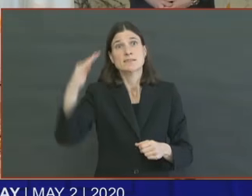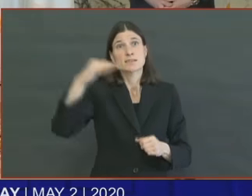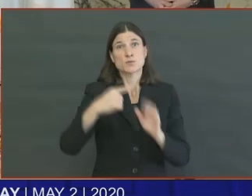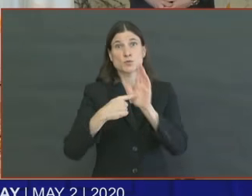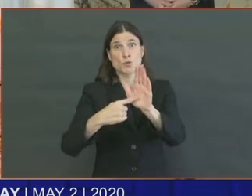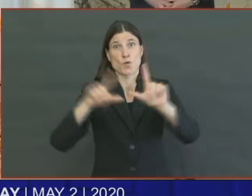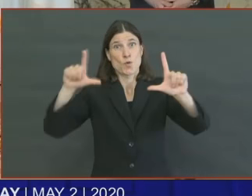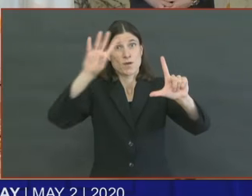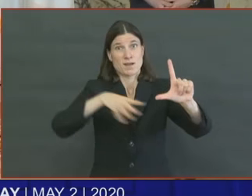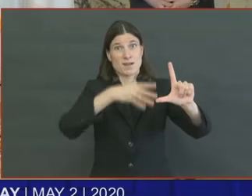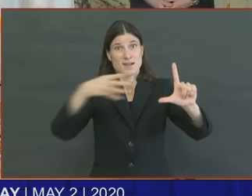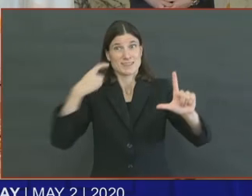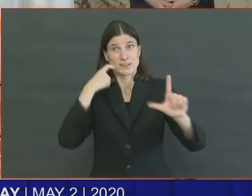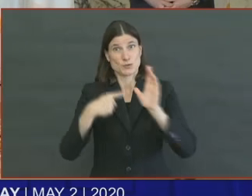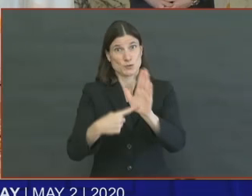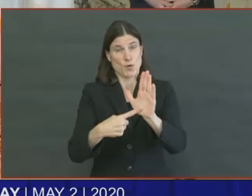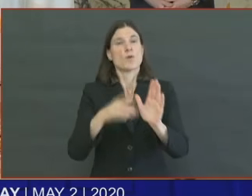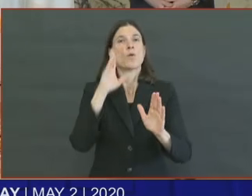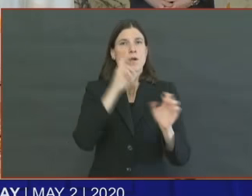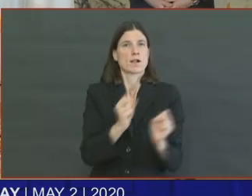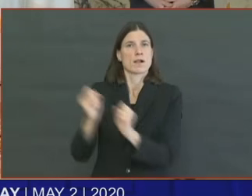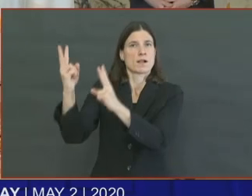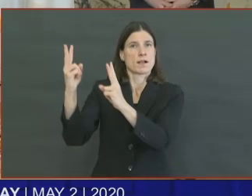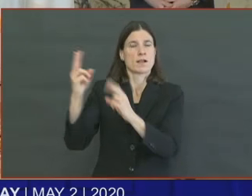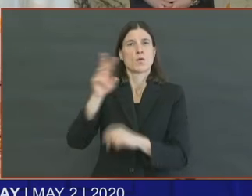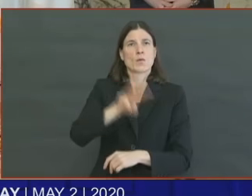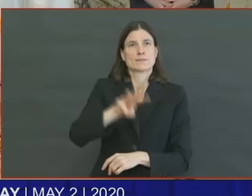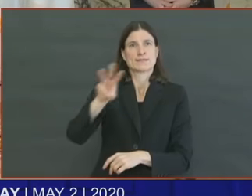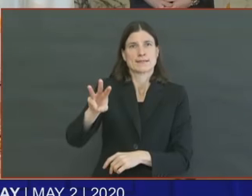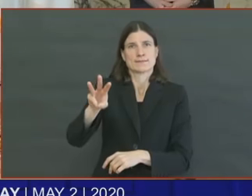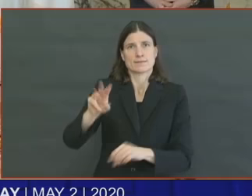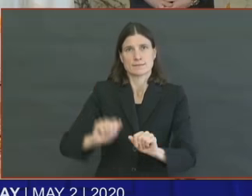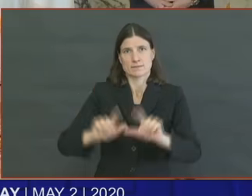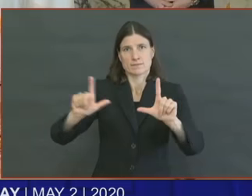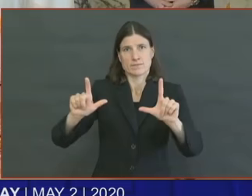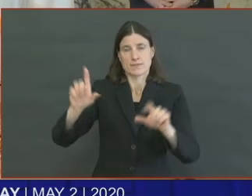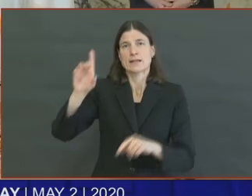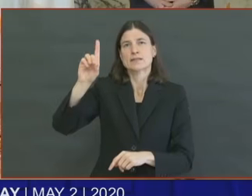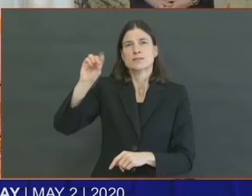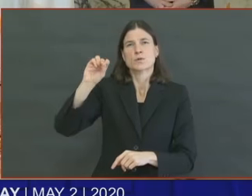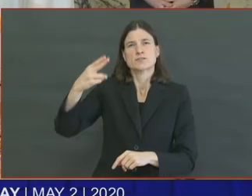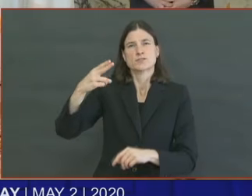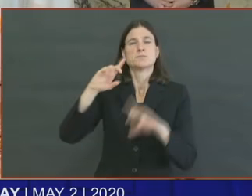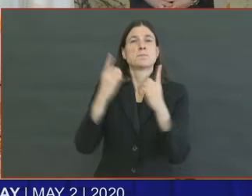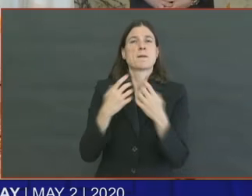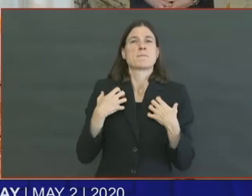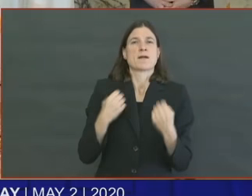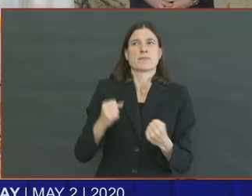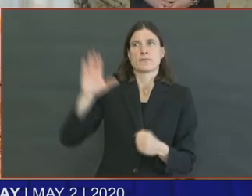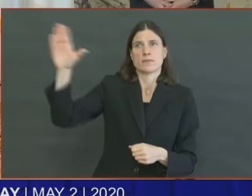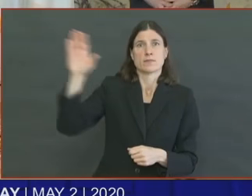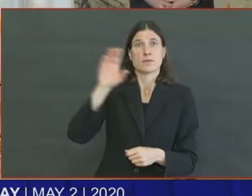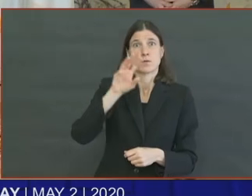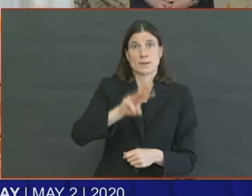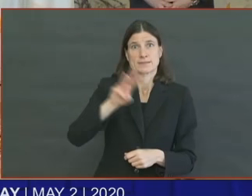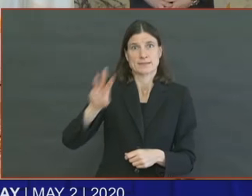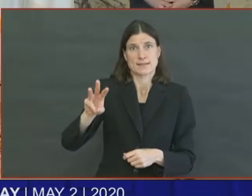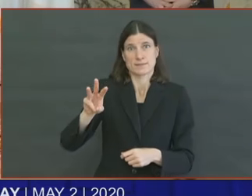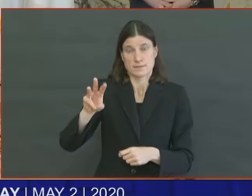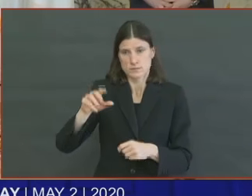it will be available for everyone to reference. A key component